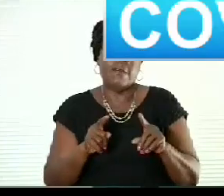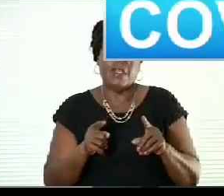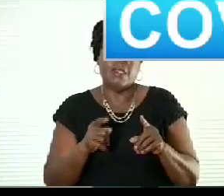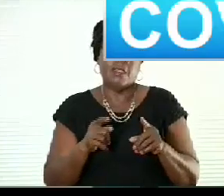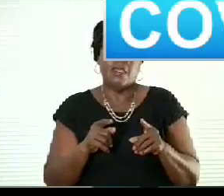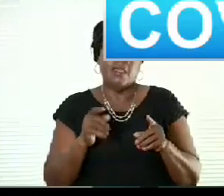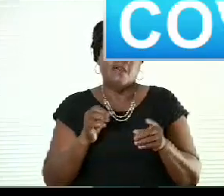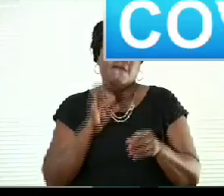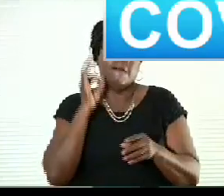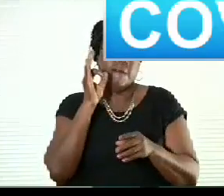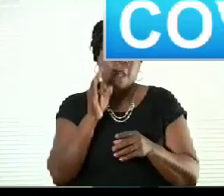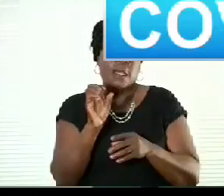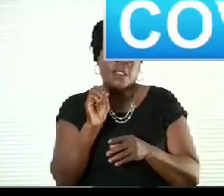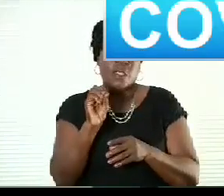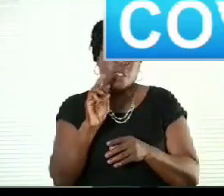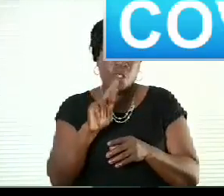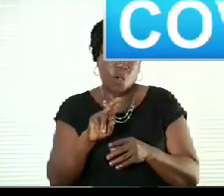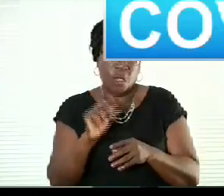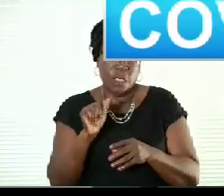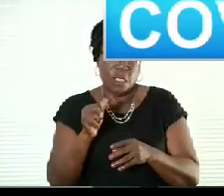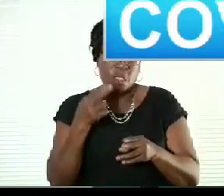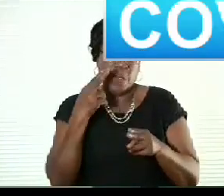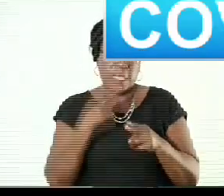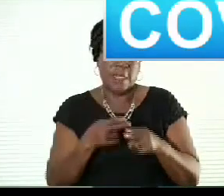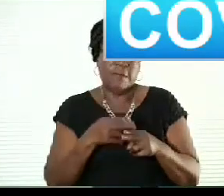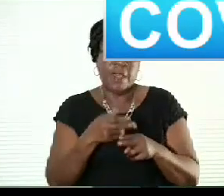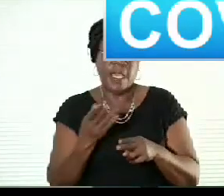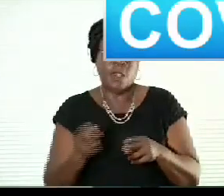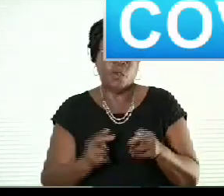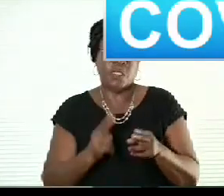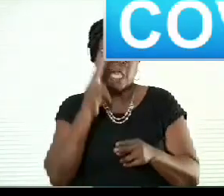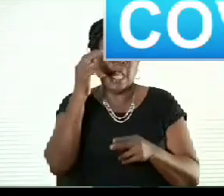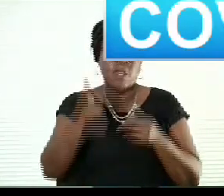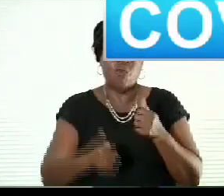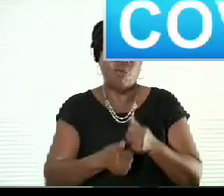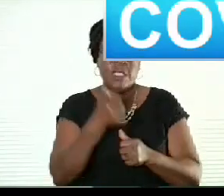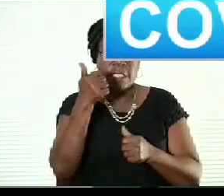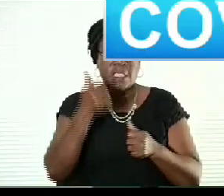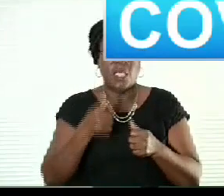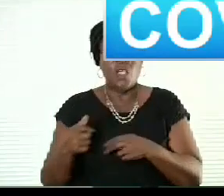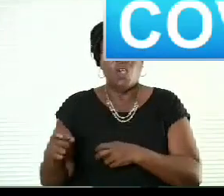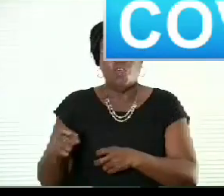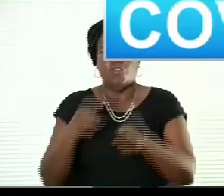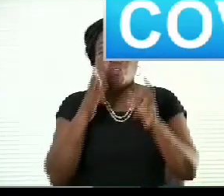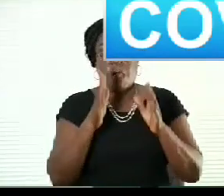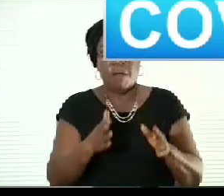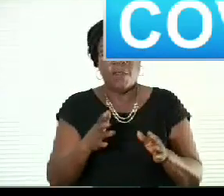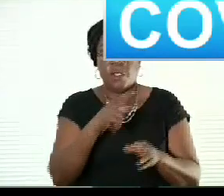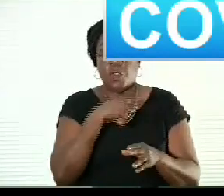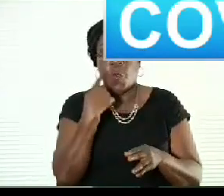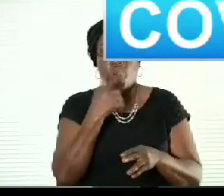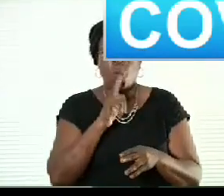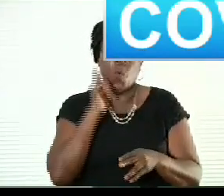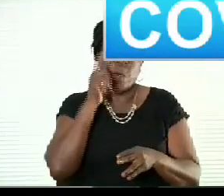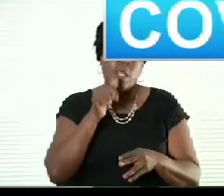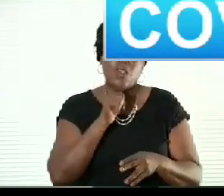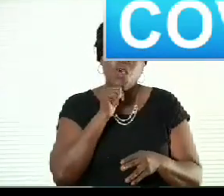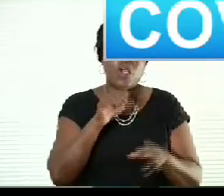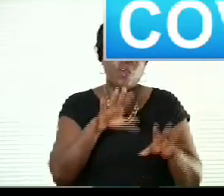several different factors to identify those high-risk travelers who will not receive